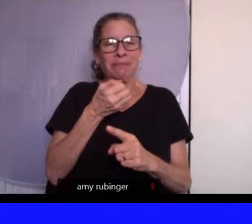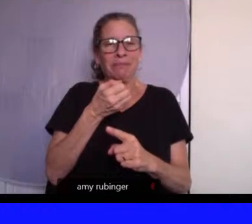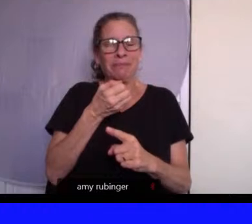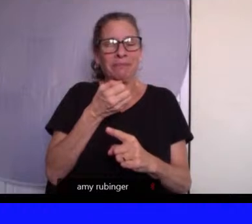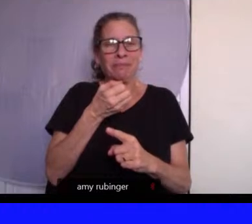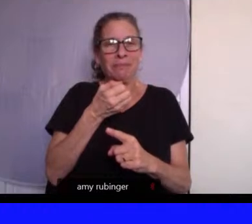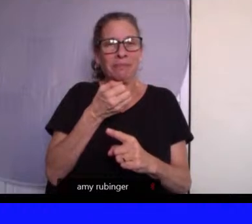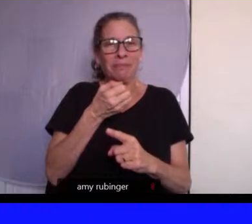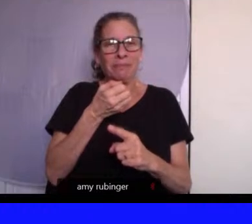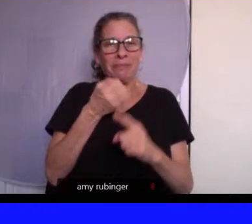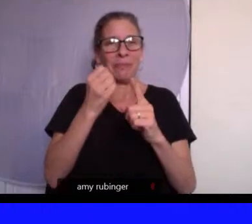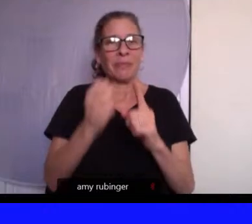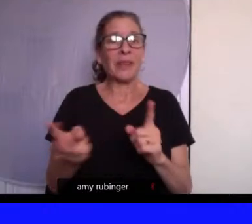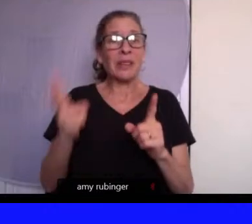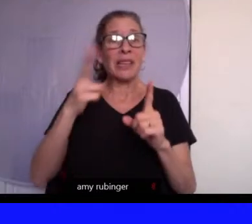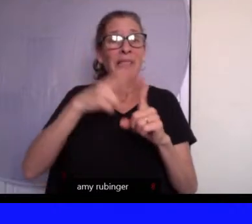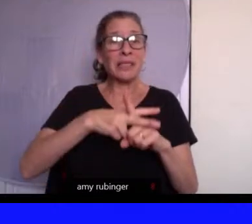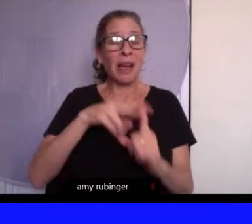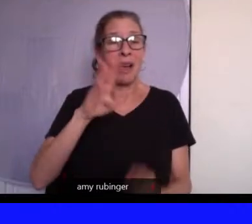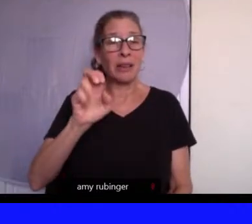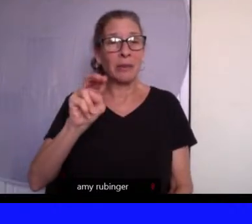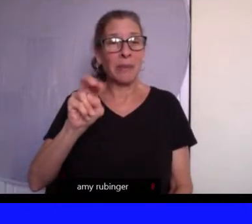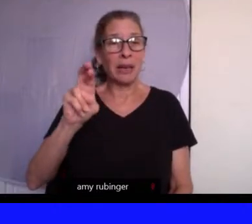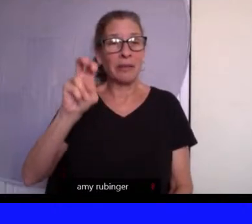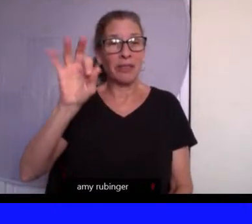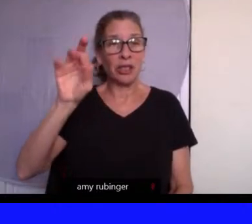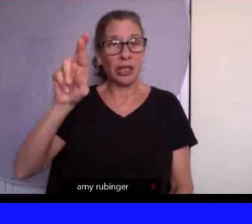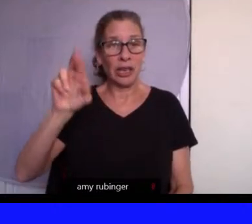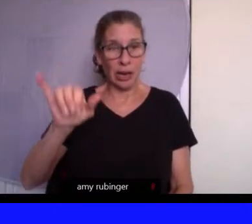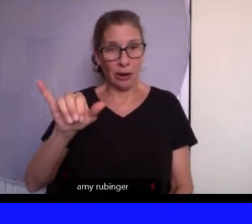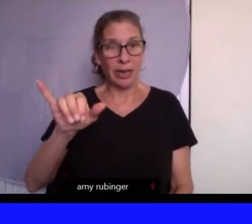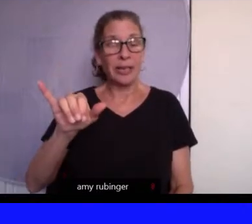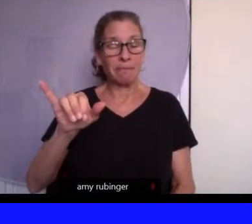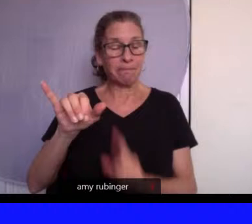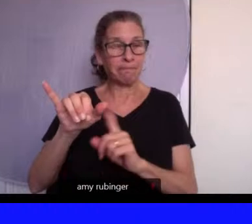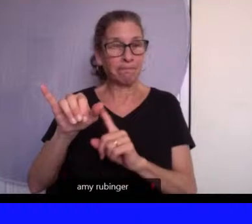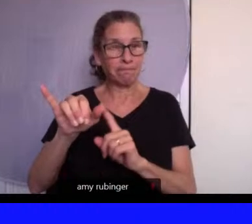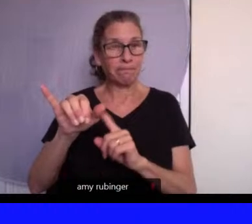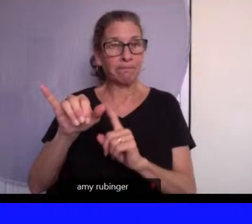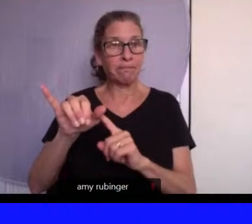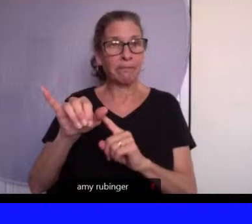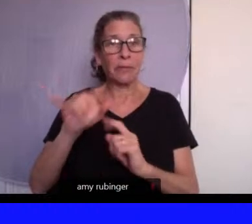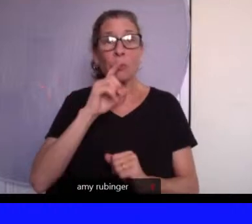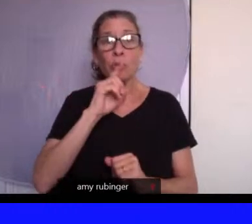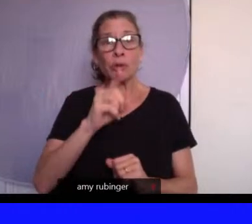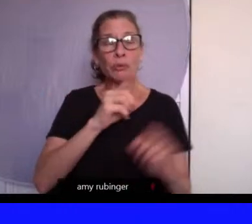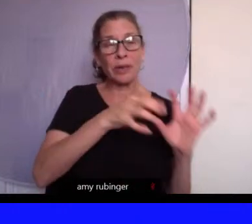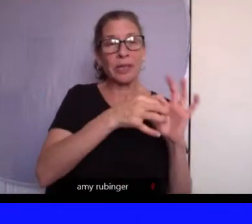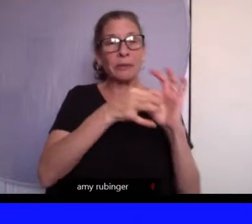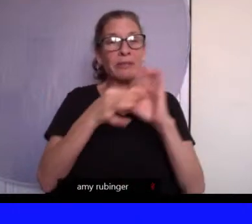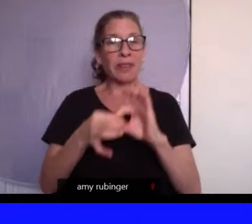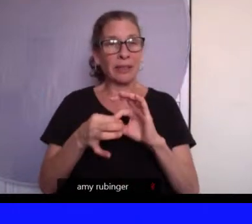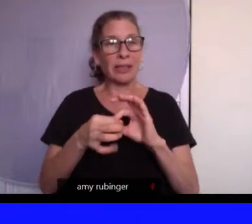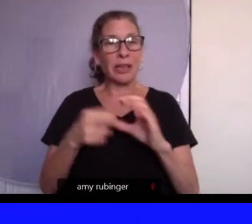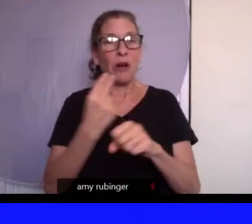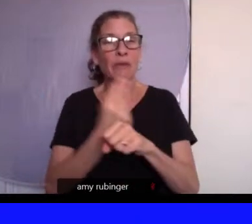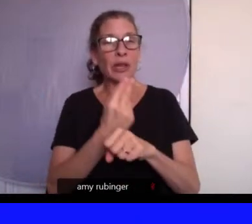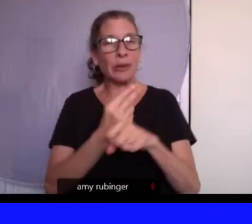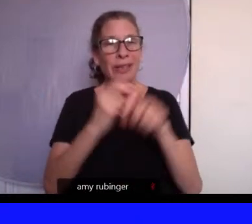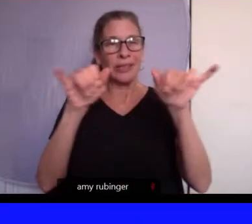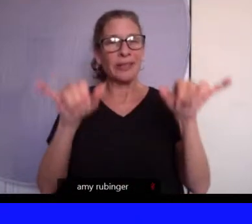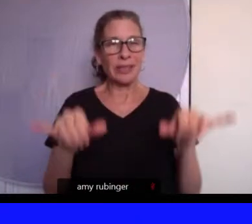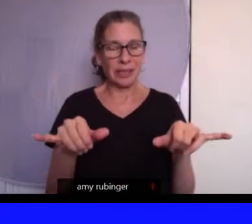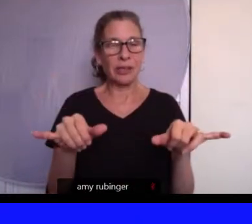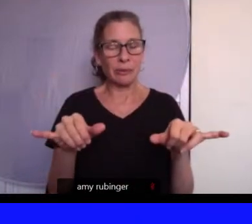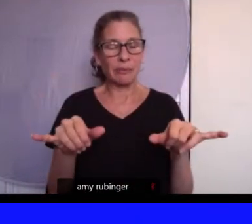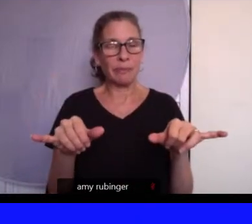not. In the middle of 19, you see the two columns where we went from 11,000 to 9,000. At that point,